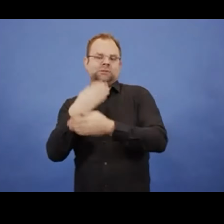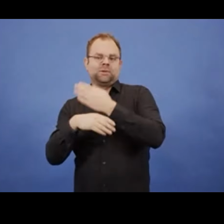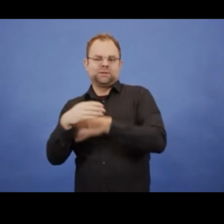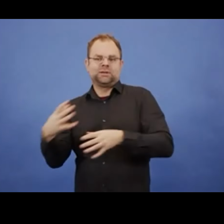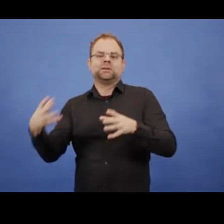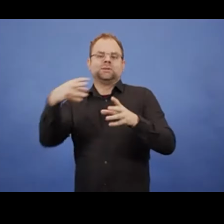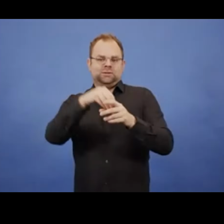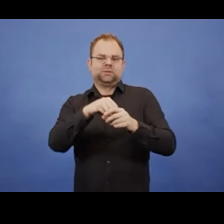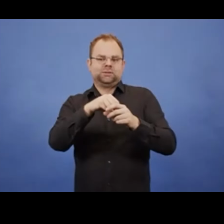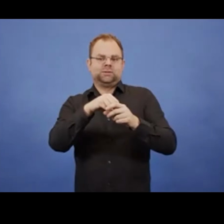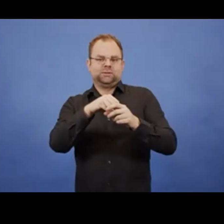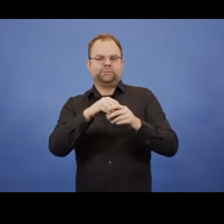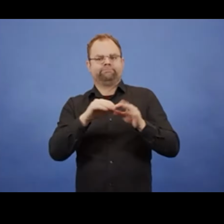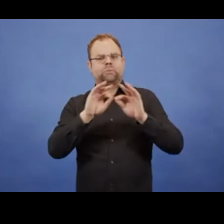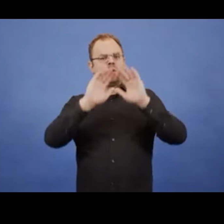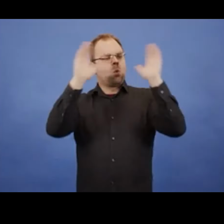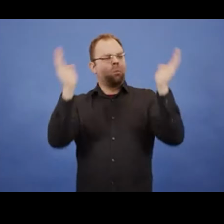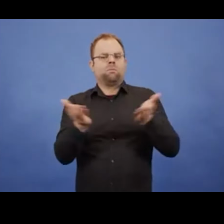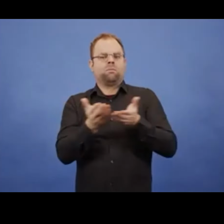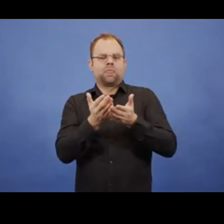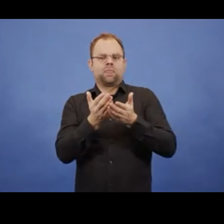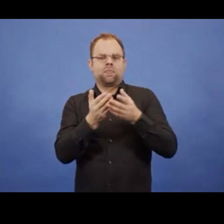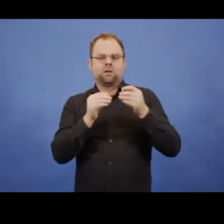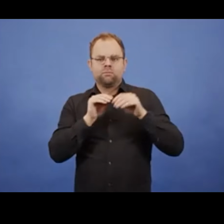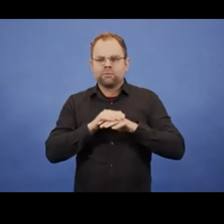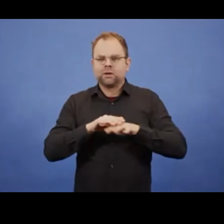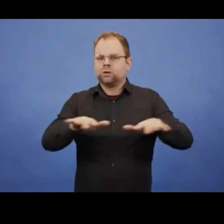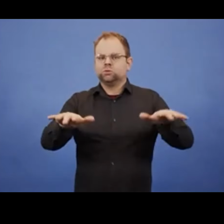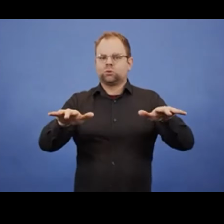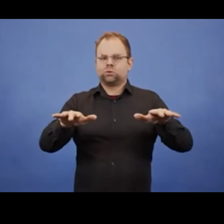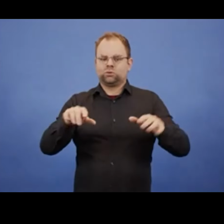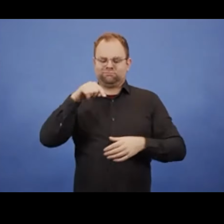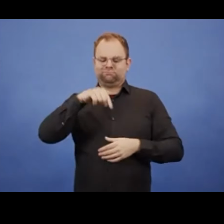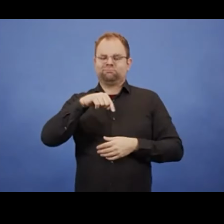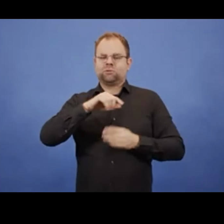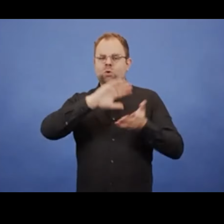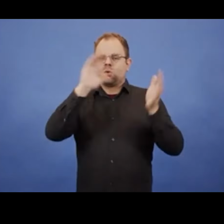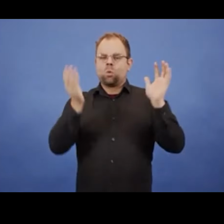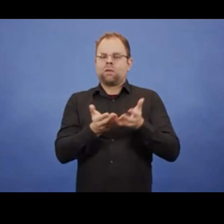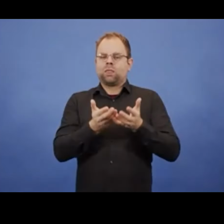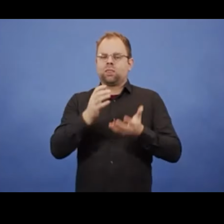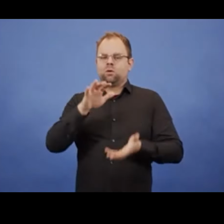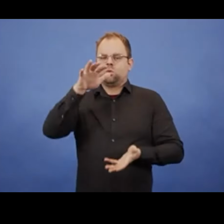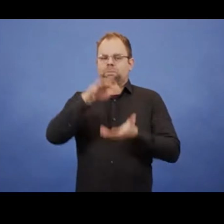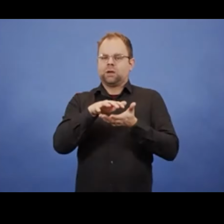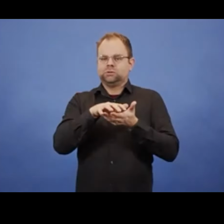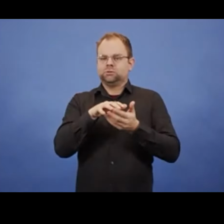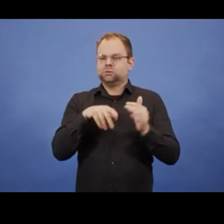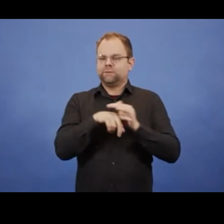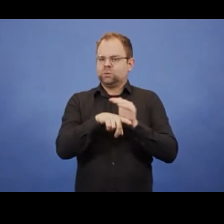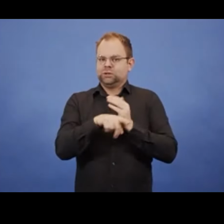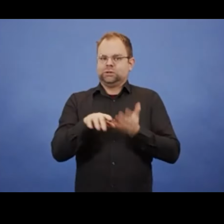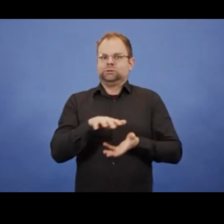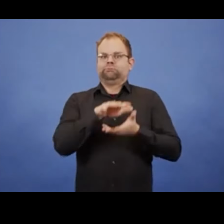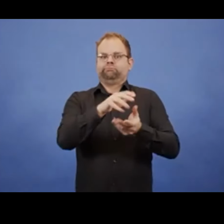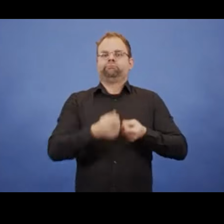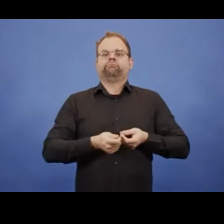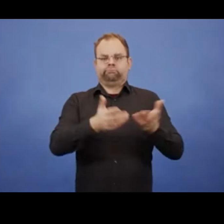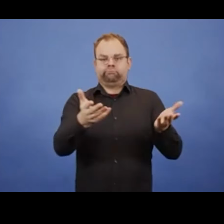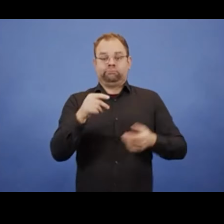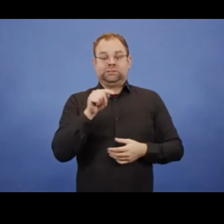have recordings and as well some meeting notes that will be circulated. And today we will